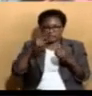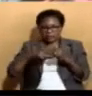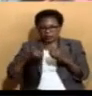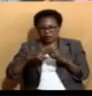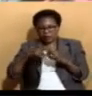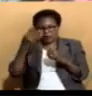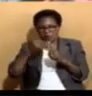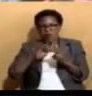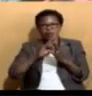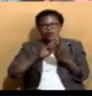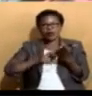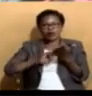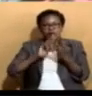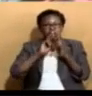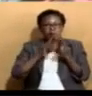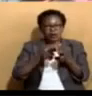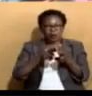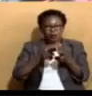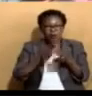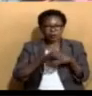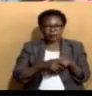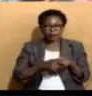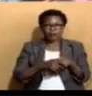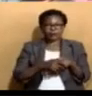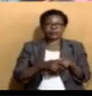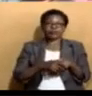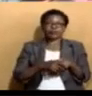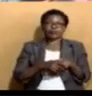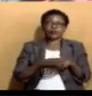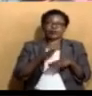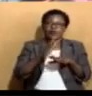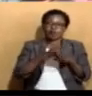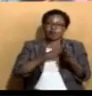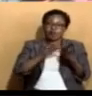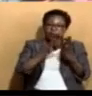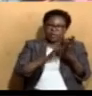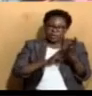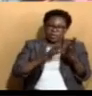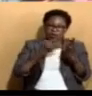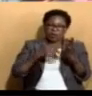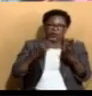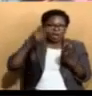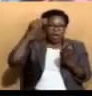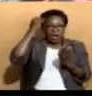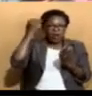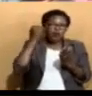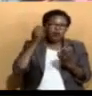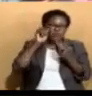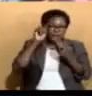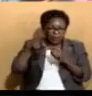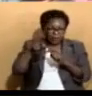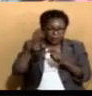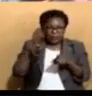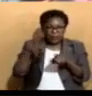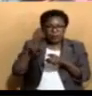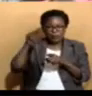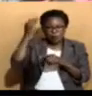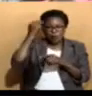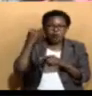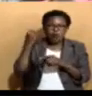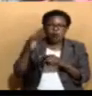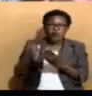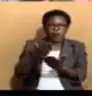of the record. From a reading of the High Court judgment and that of the Court of